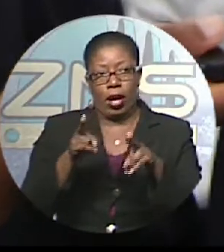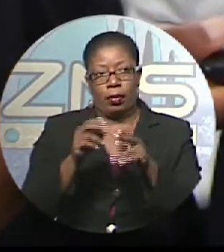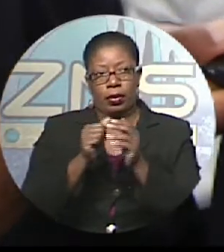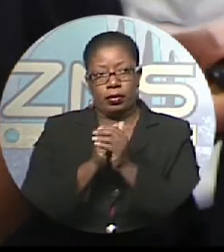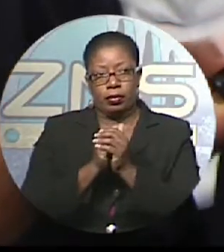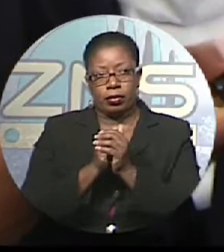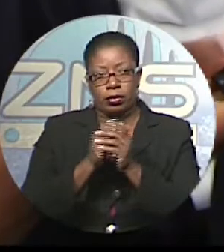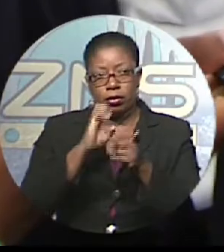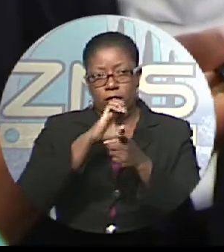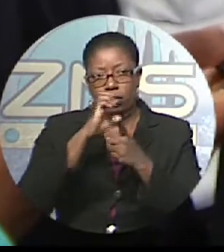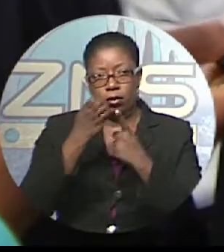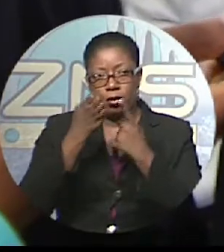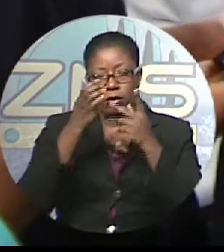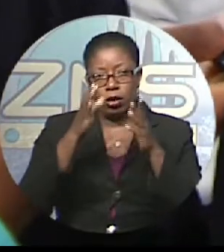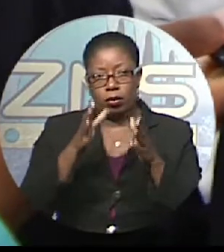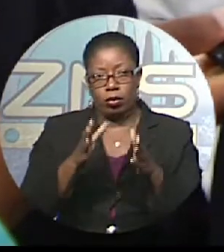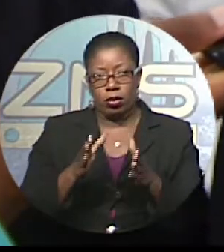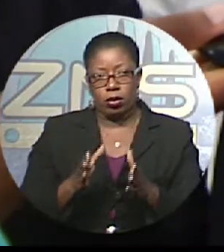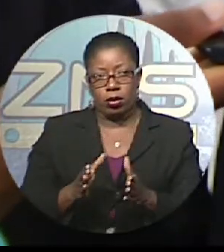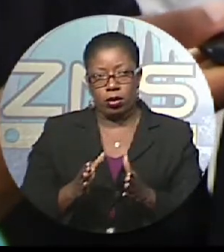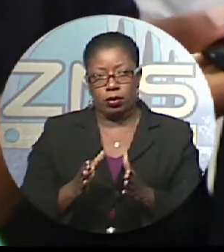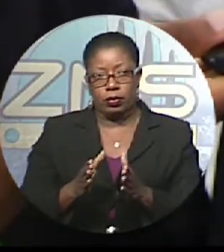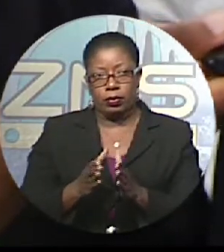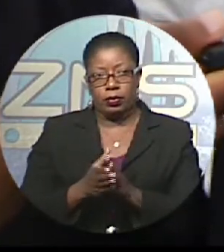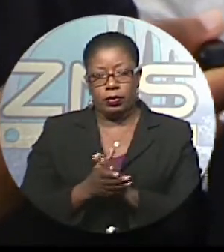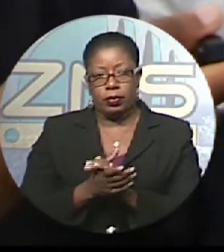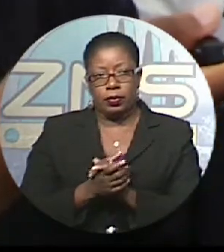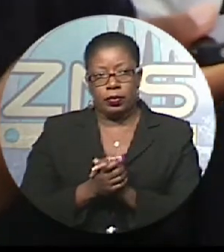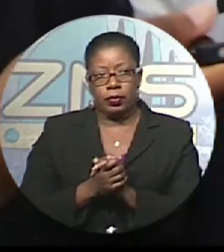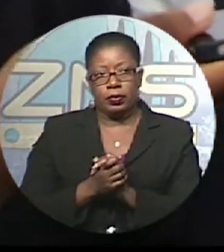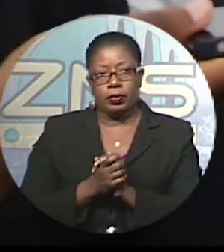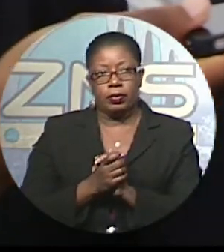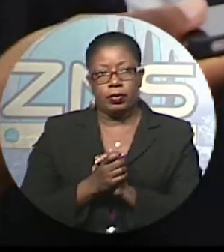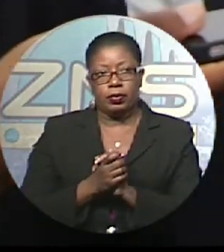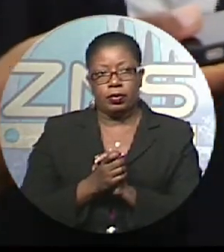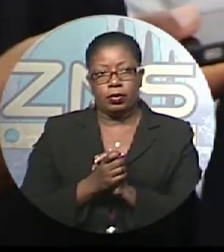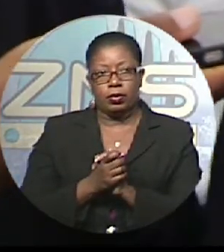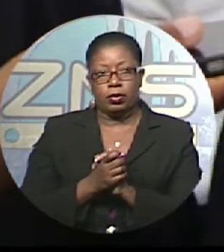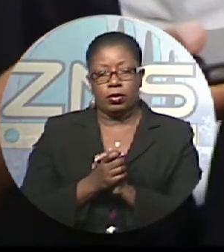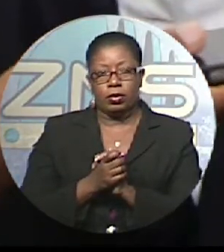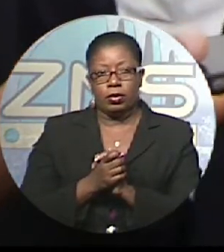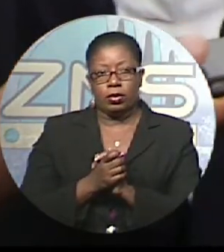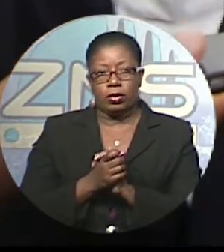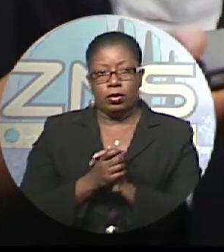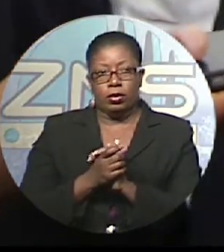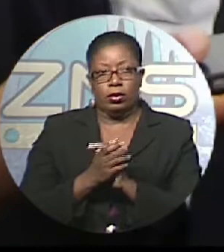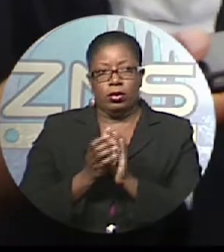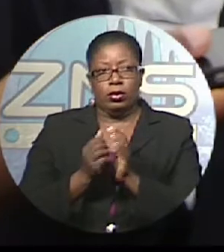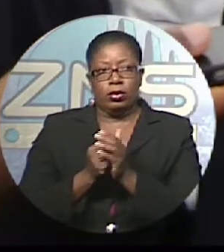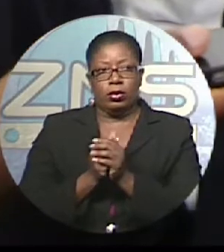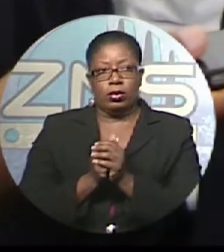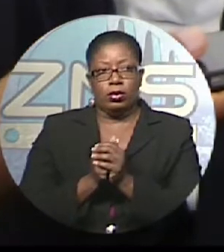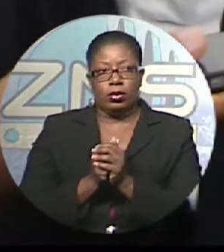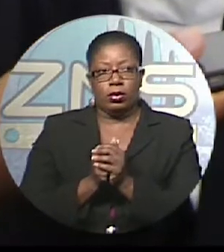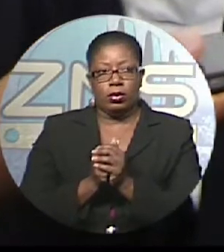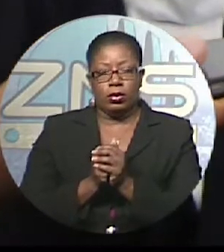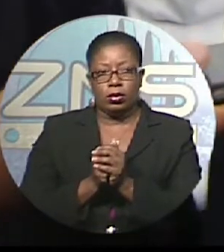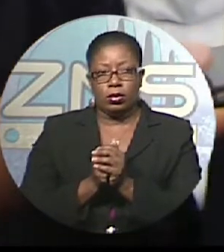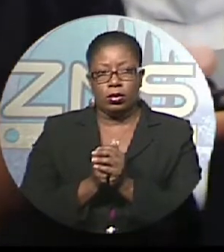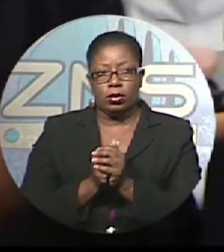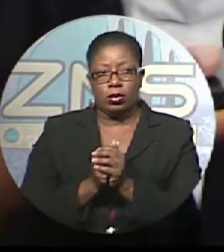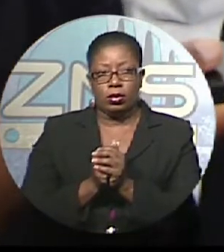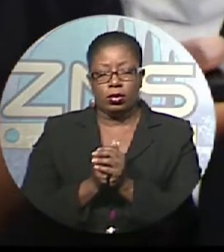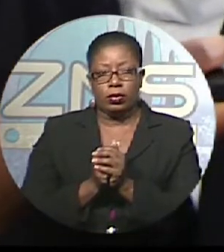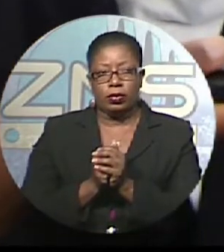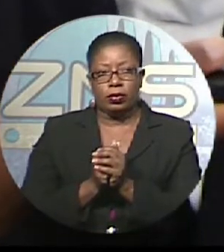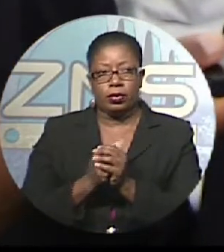assessments have been done. They have done all the geotechnical and hydrographic works as necessary, and an environmental